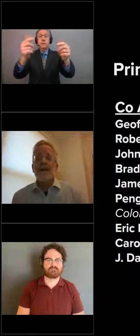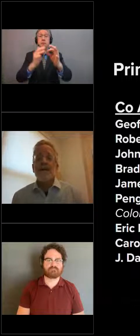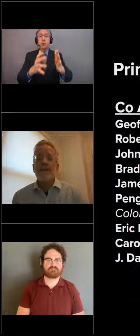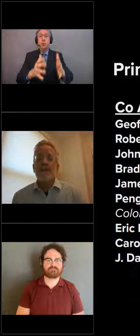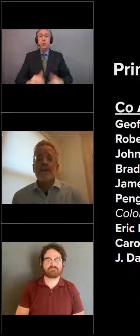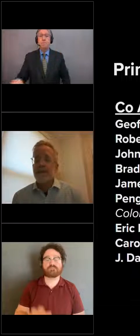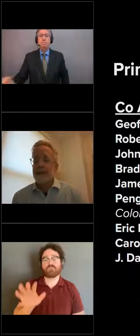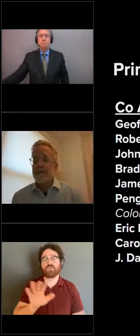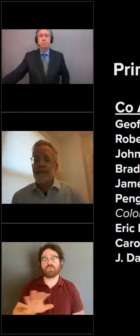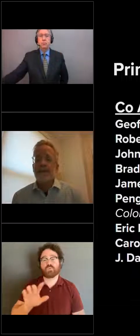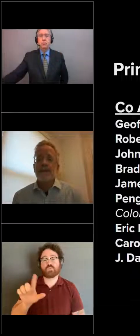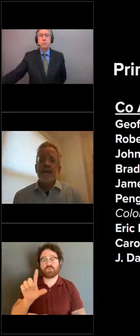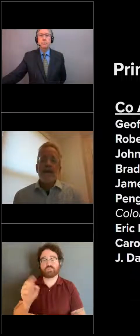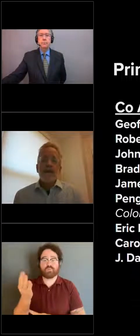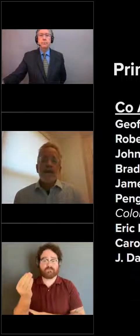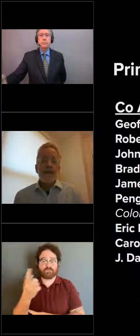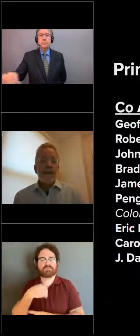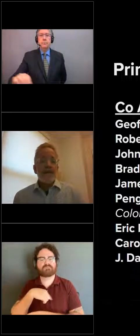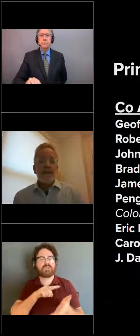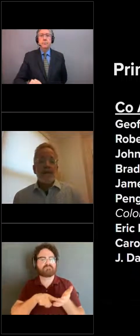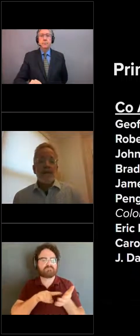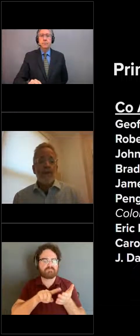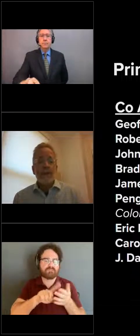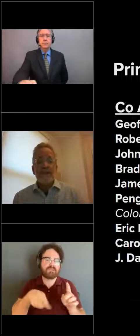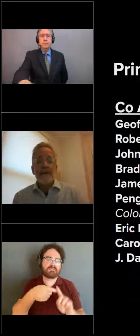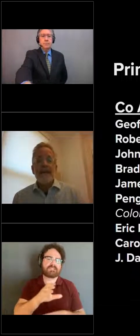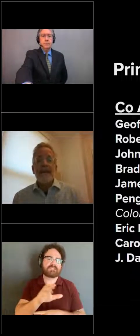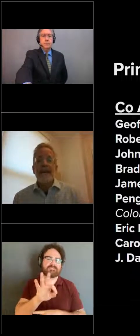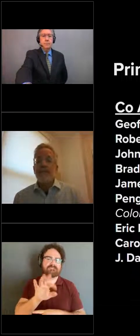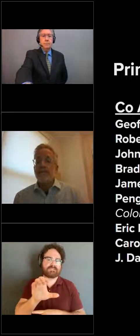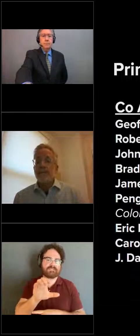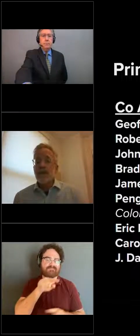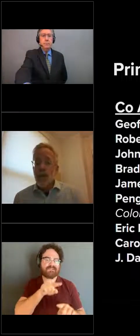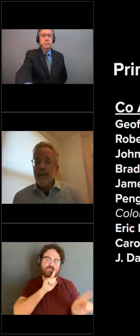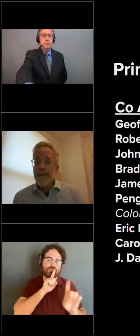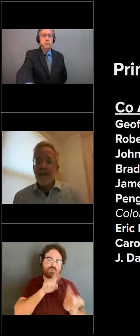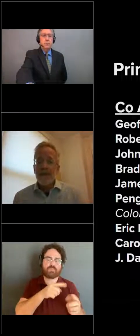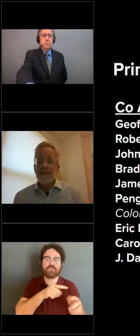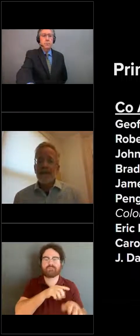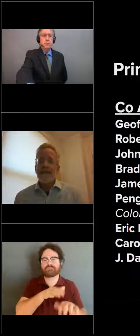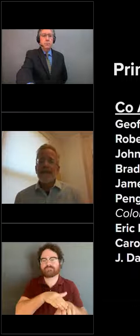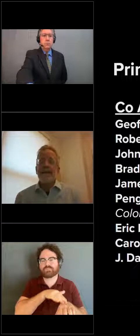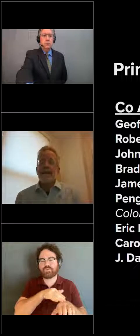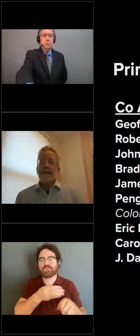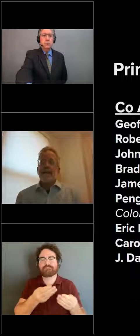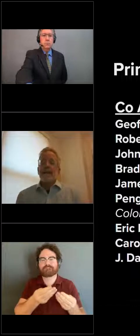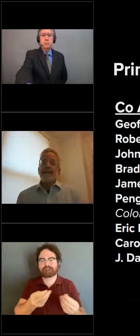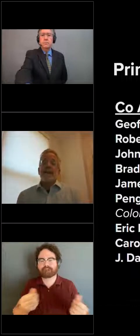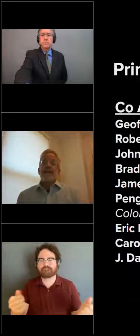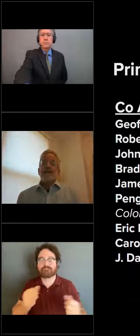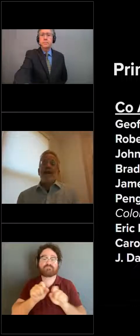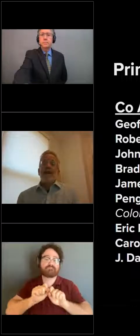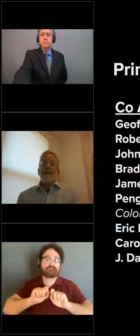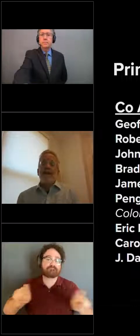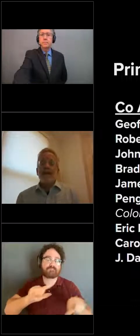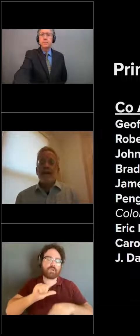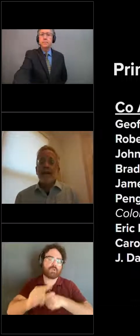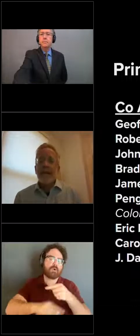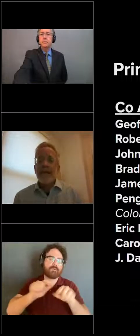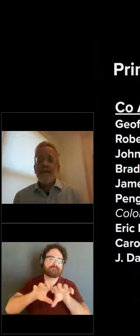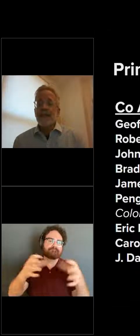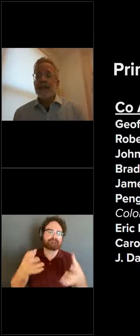abundant ozone-depleting substance, whose production was reportedly phased out globally in 2010. Its concentration had